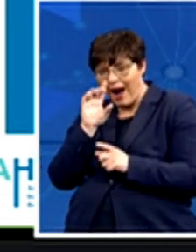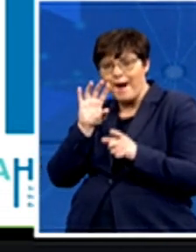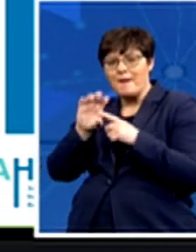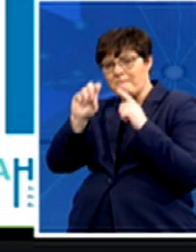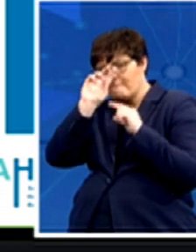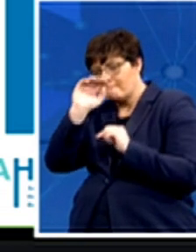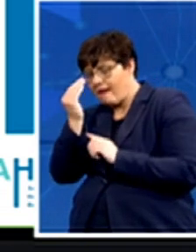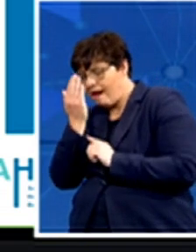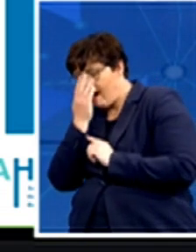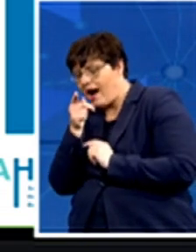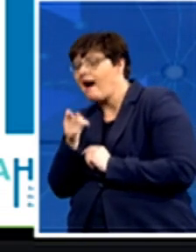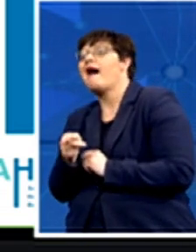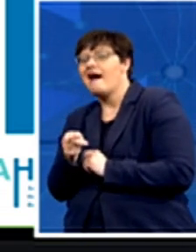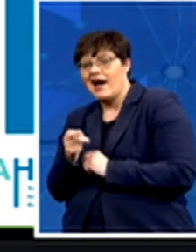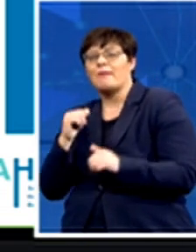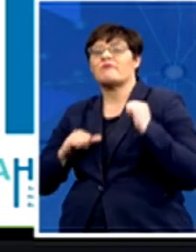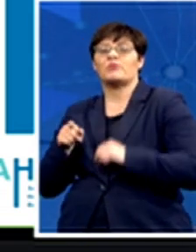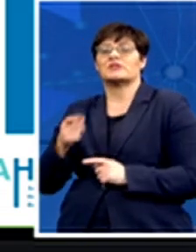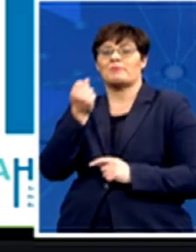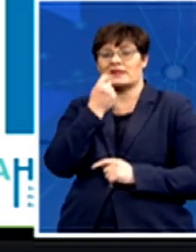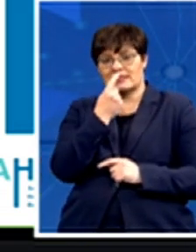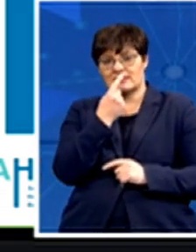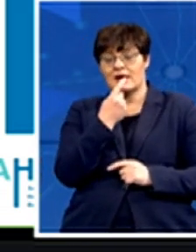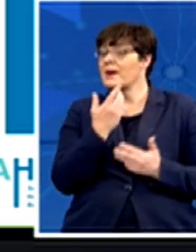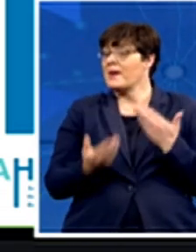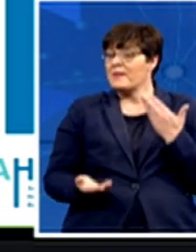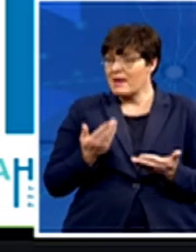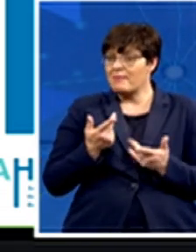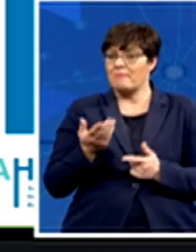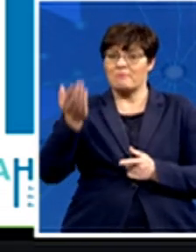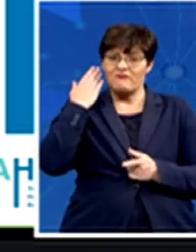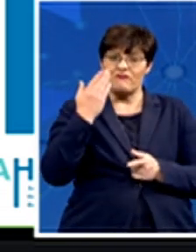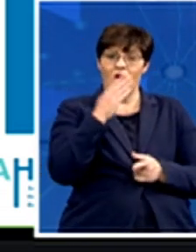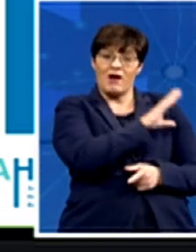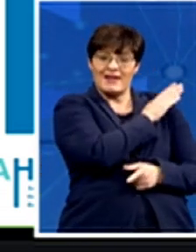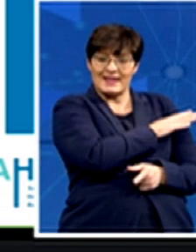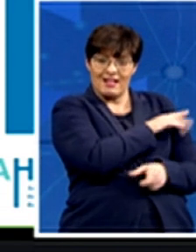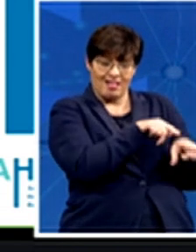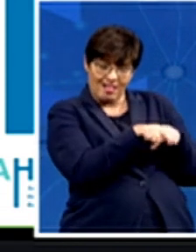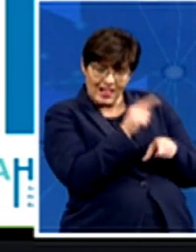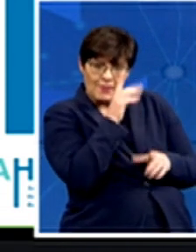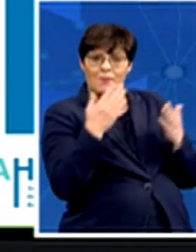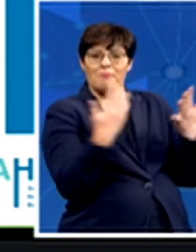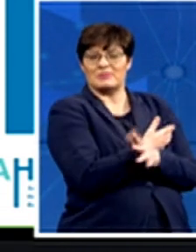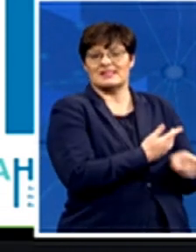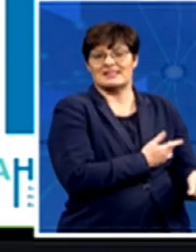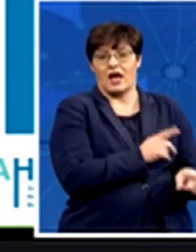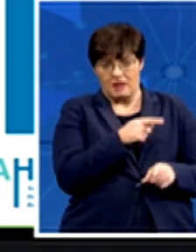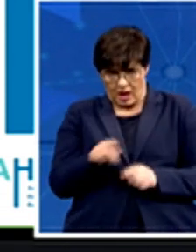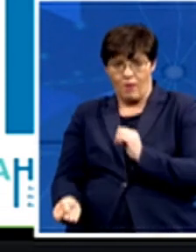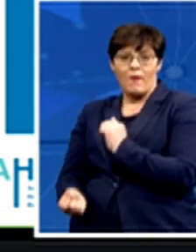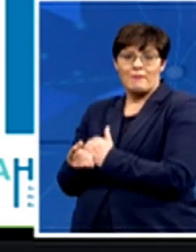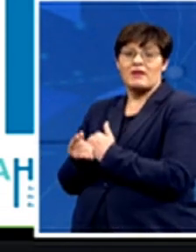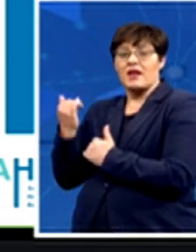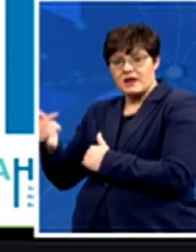to see if there's anything that we missed during clinical trials that we need now to bring it to the attention of the public. That's